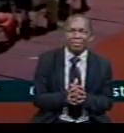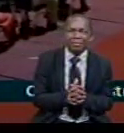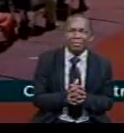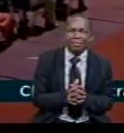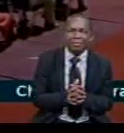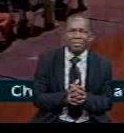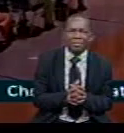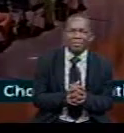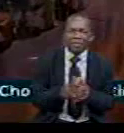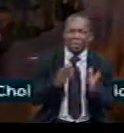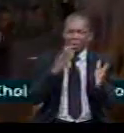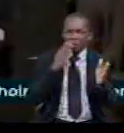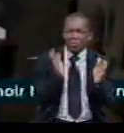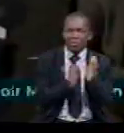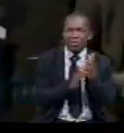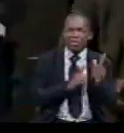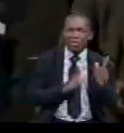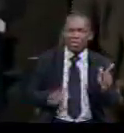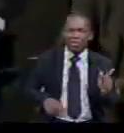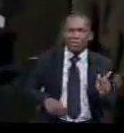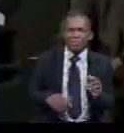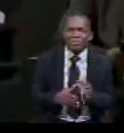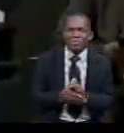will. Praise the Lord.